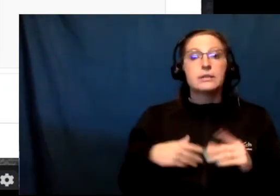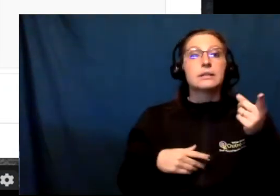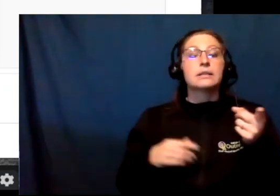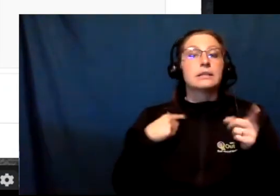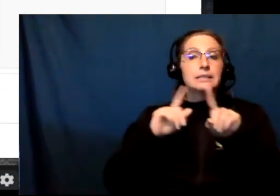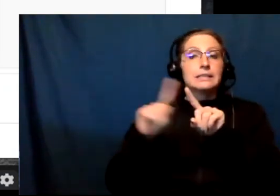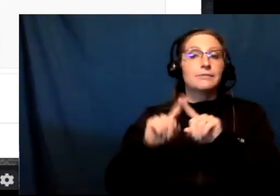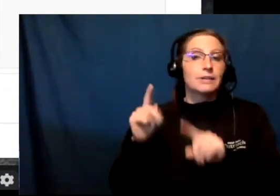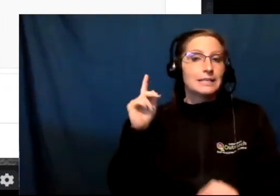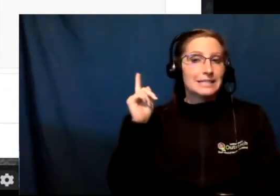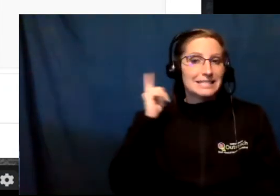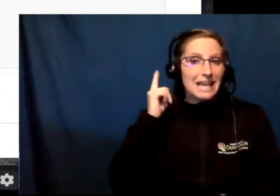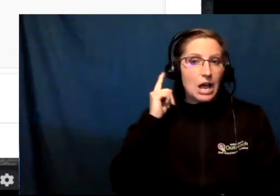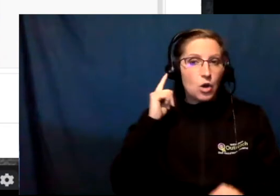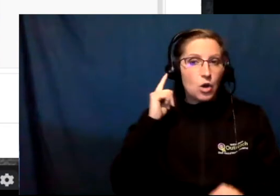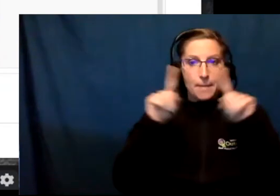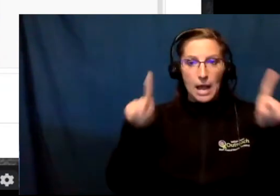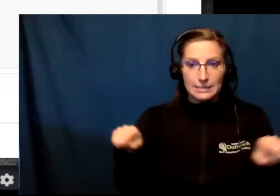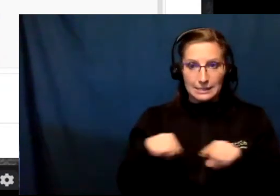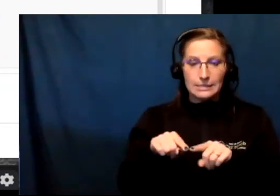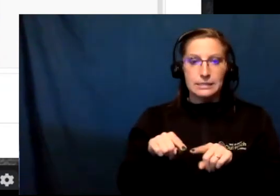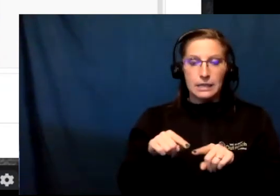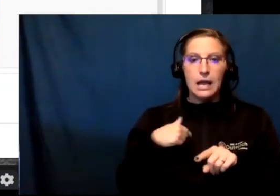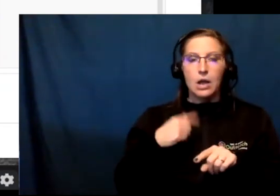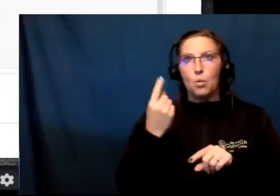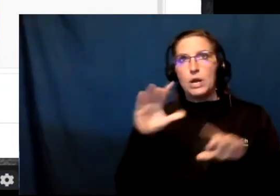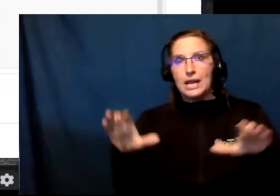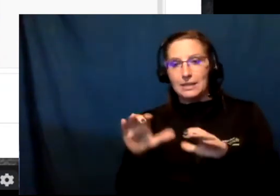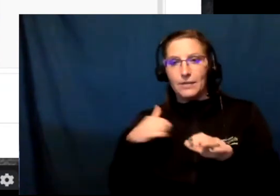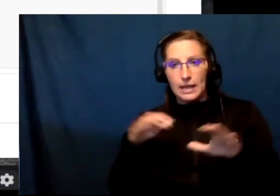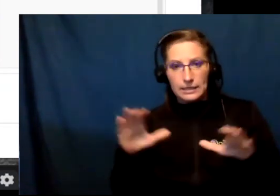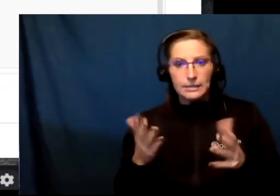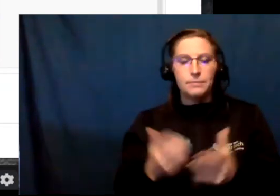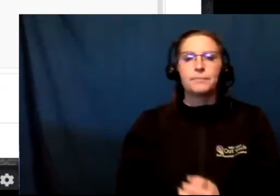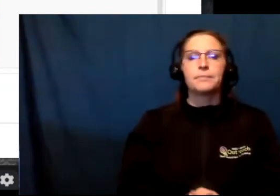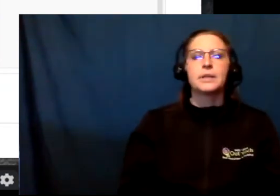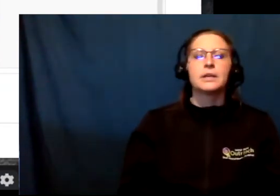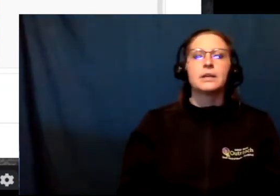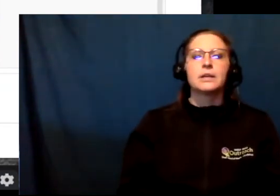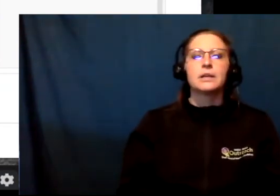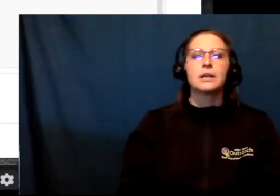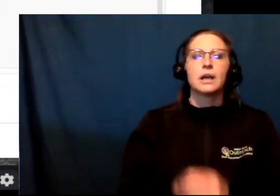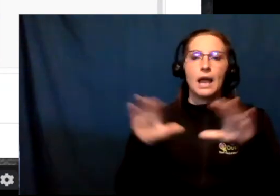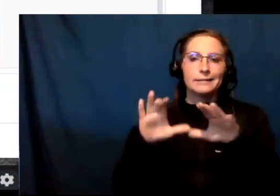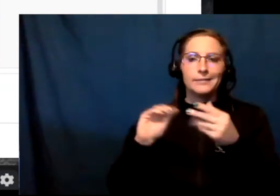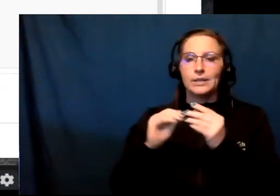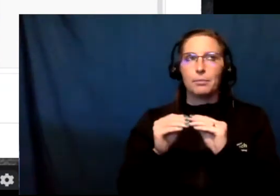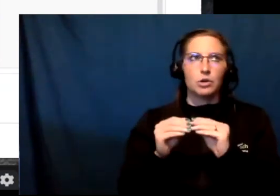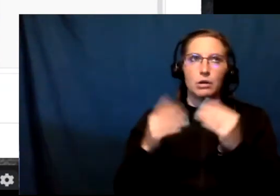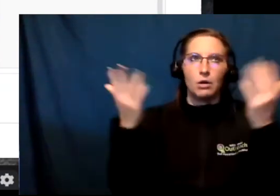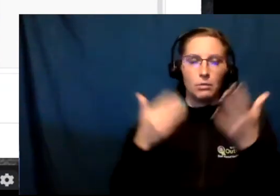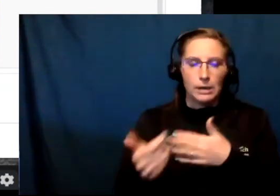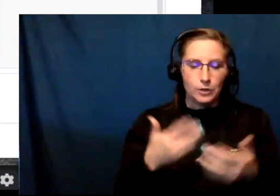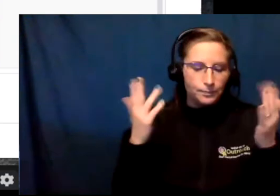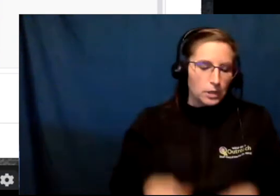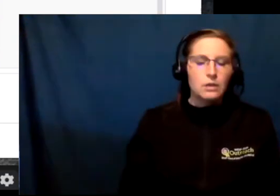boxes that I made. So one of my activities that I did one day was, maybe it was activity number whatever, and then